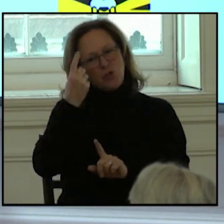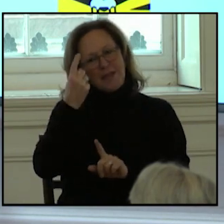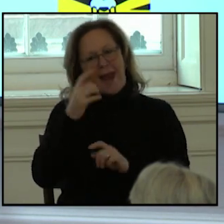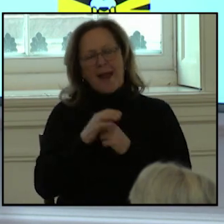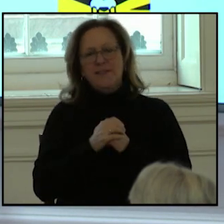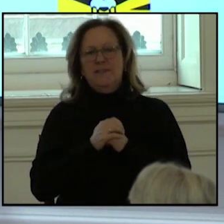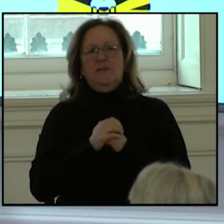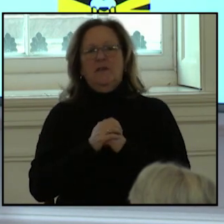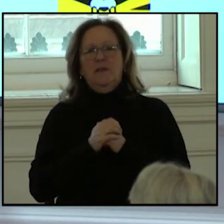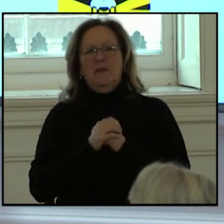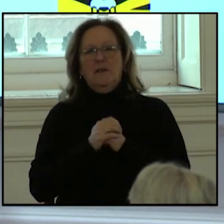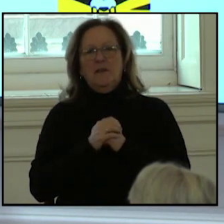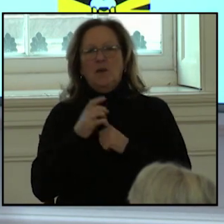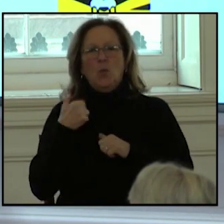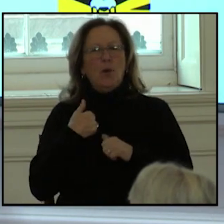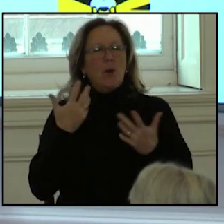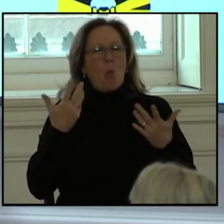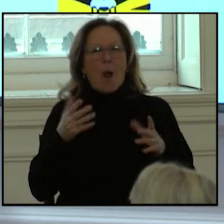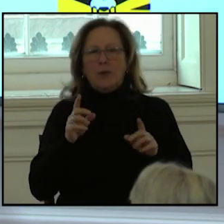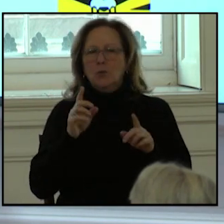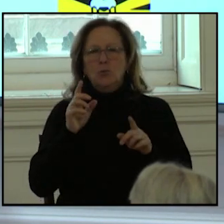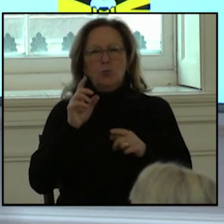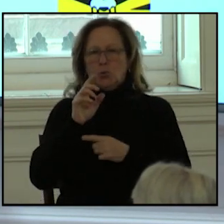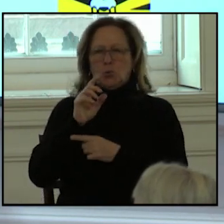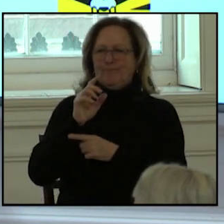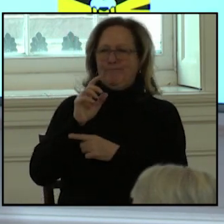right, grasping for,